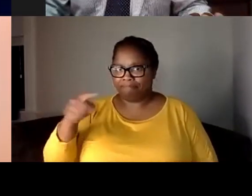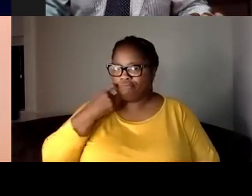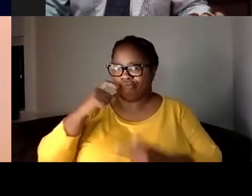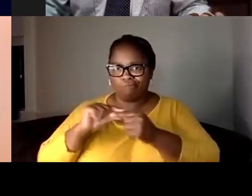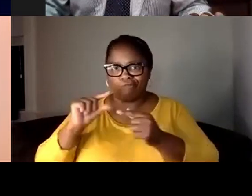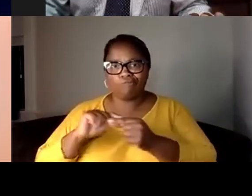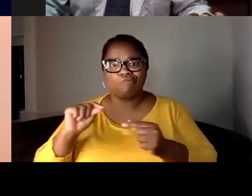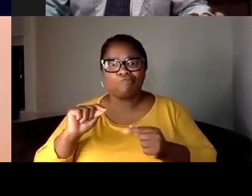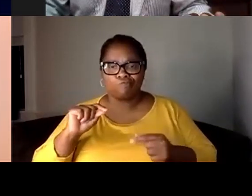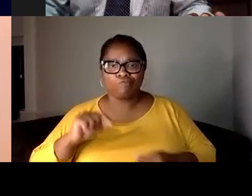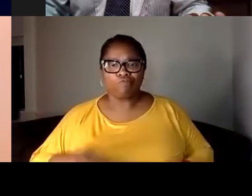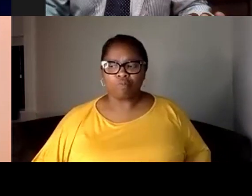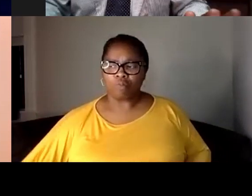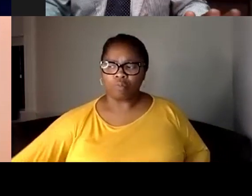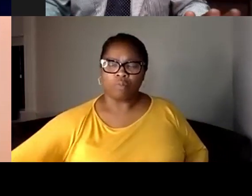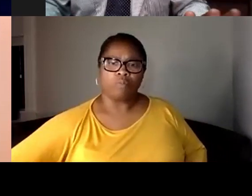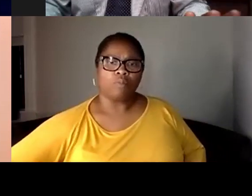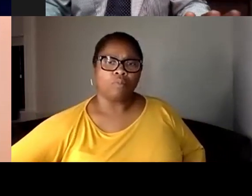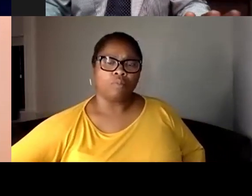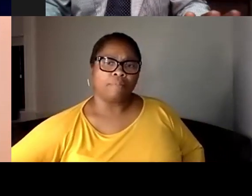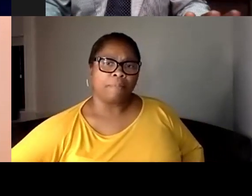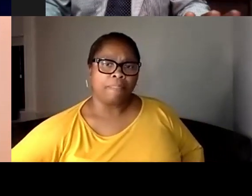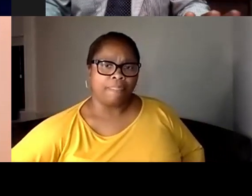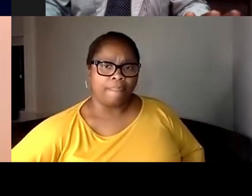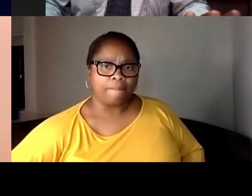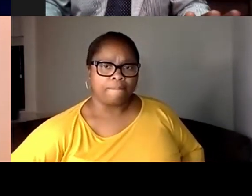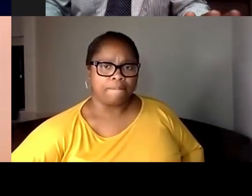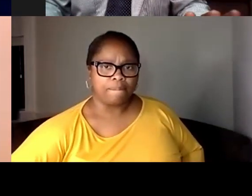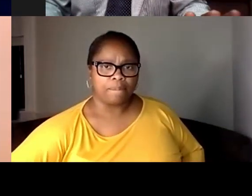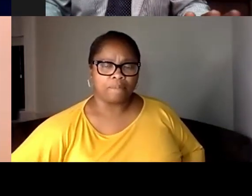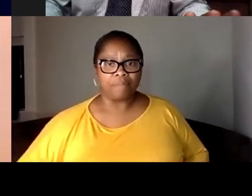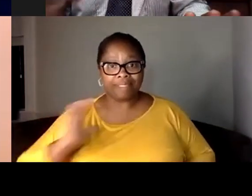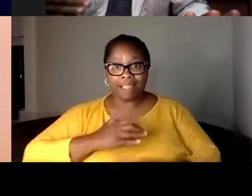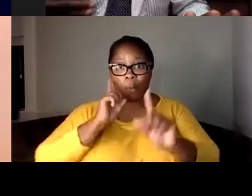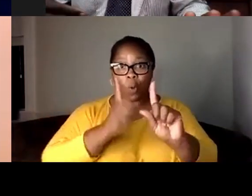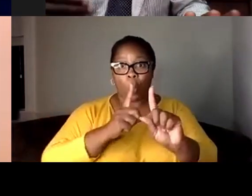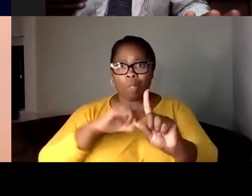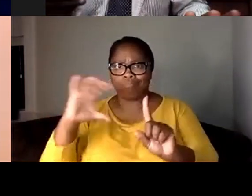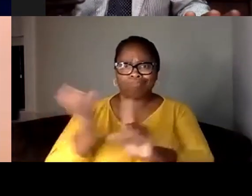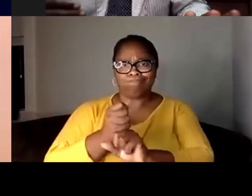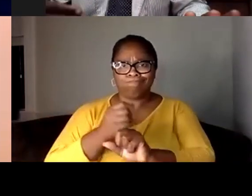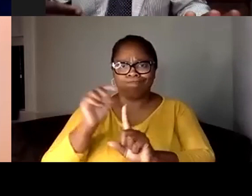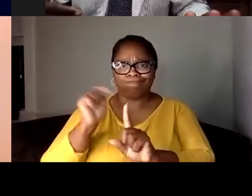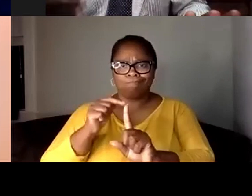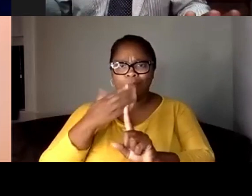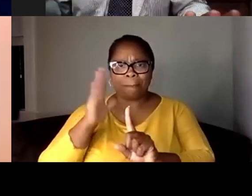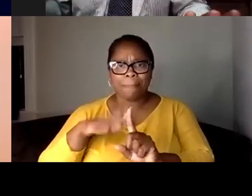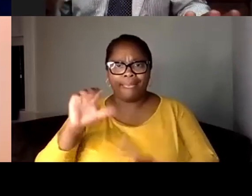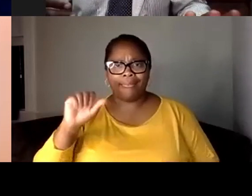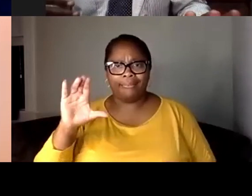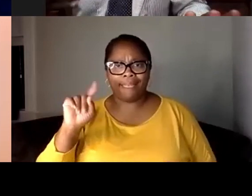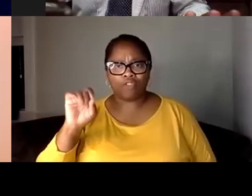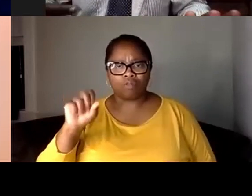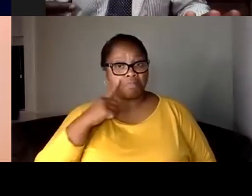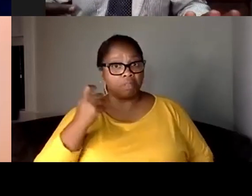our goal to capture these bad actors, because again, right now in California, you can be